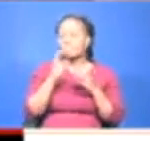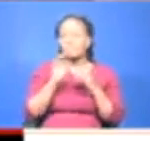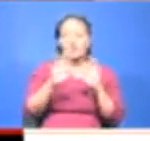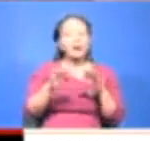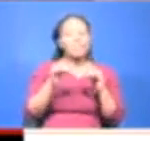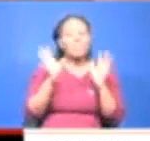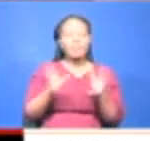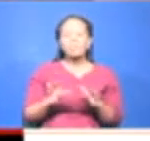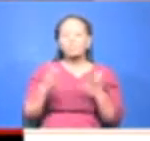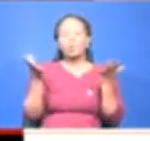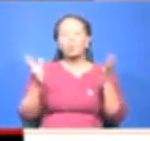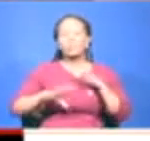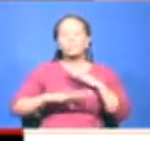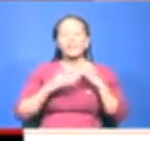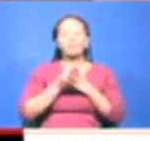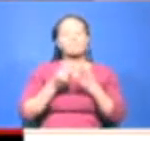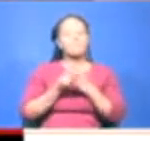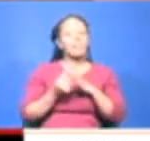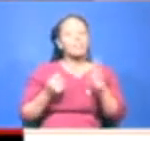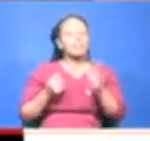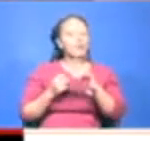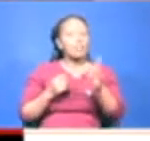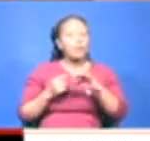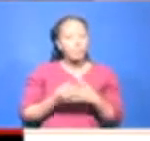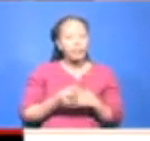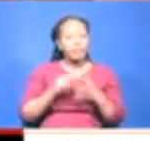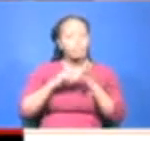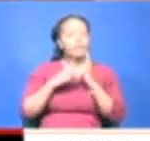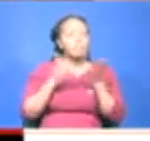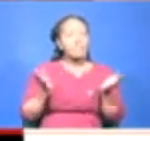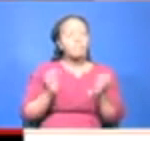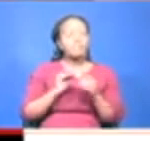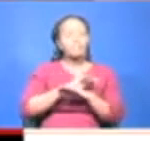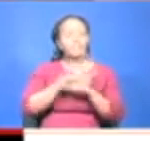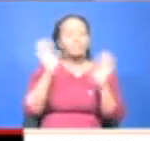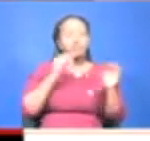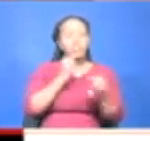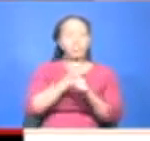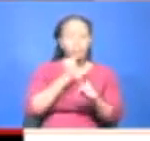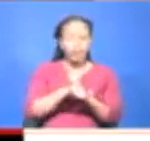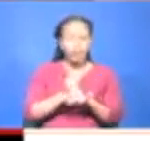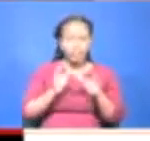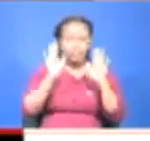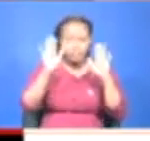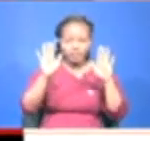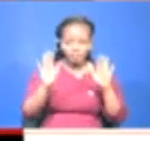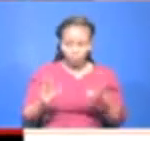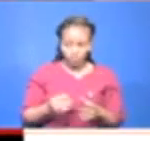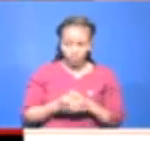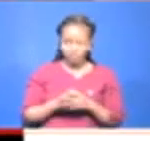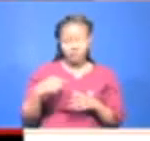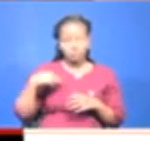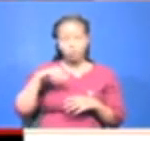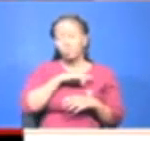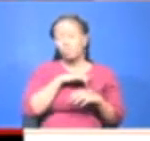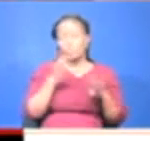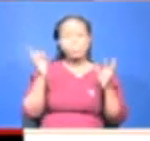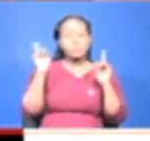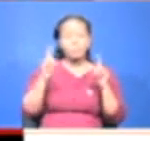money farming. So a framework is important, and here I think I really have to spotlight the government,